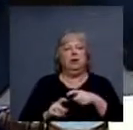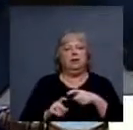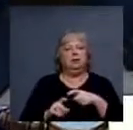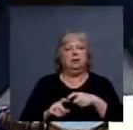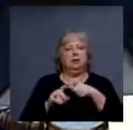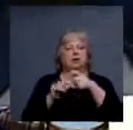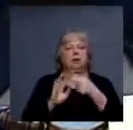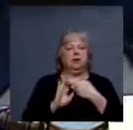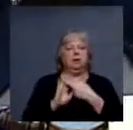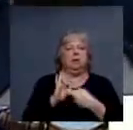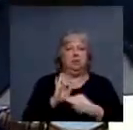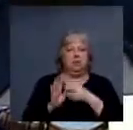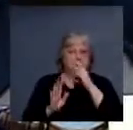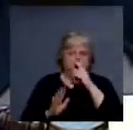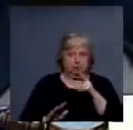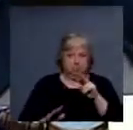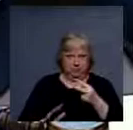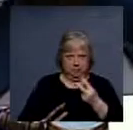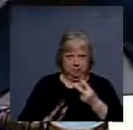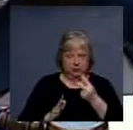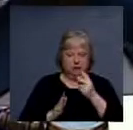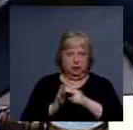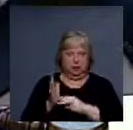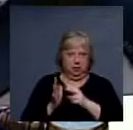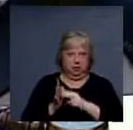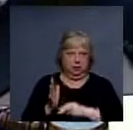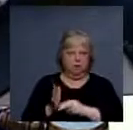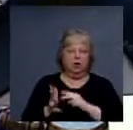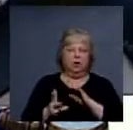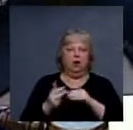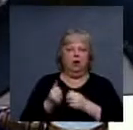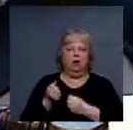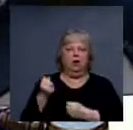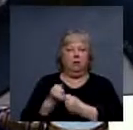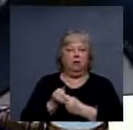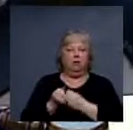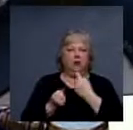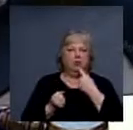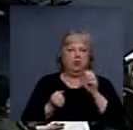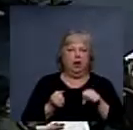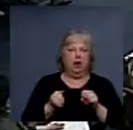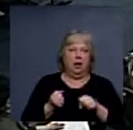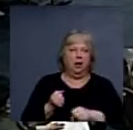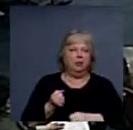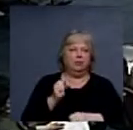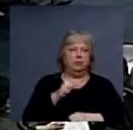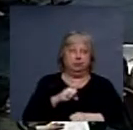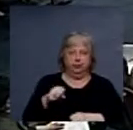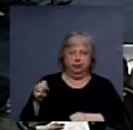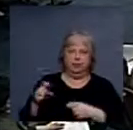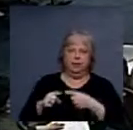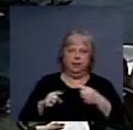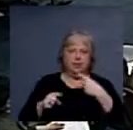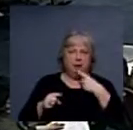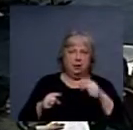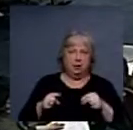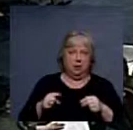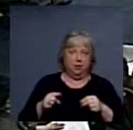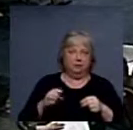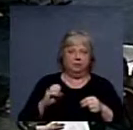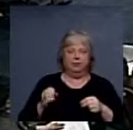There's a motion and a second to suspend the rules and place these ordinances on second reading. All in favor indicate by saying aye. Aye. Opposed, say